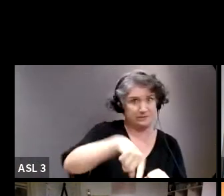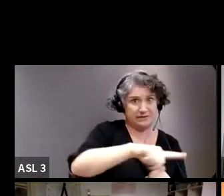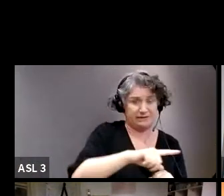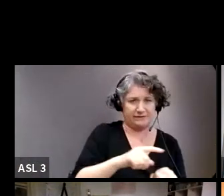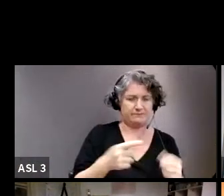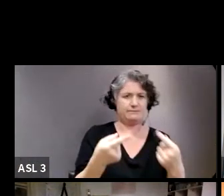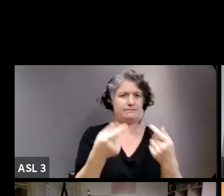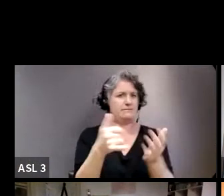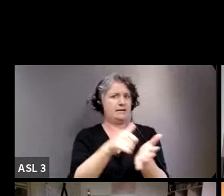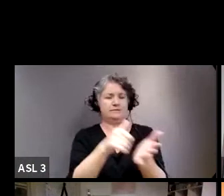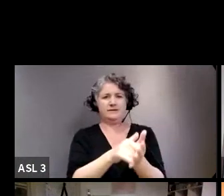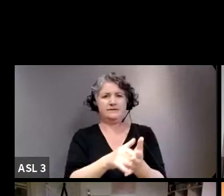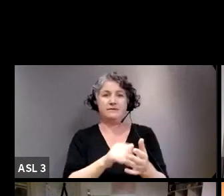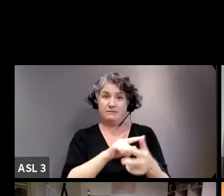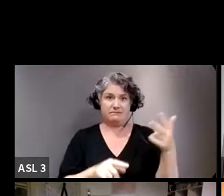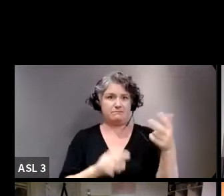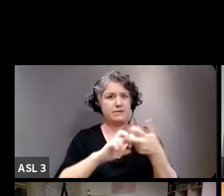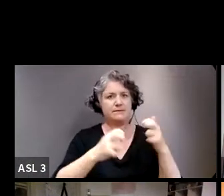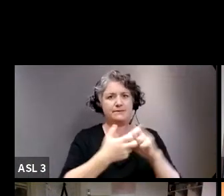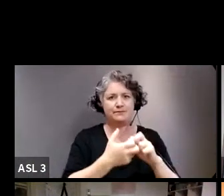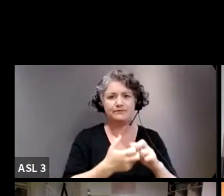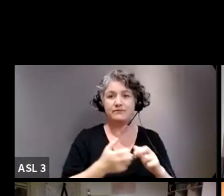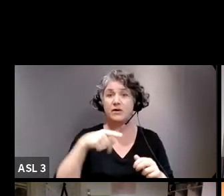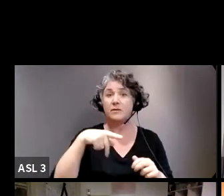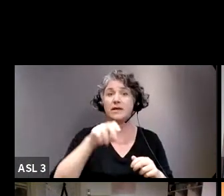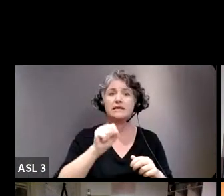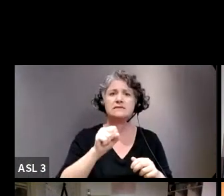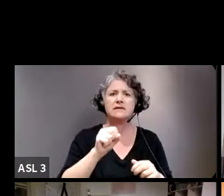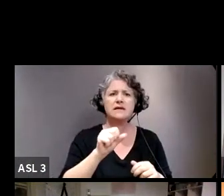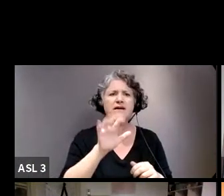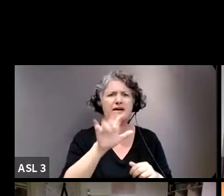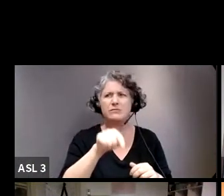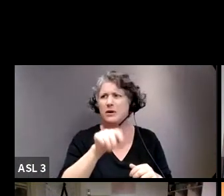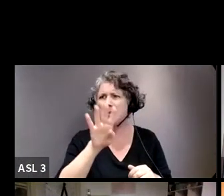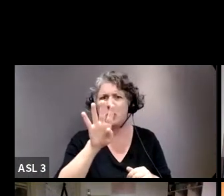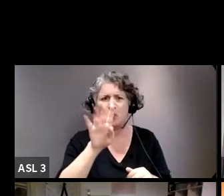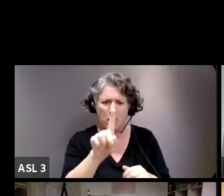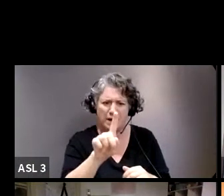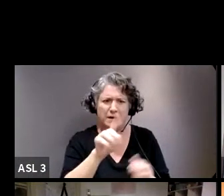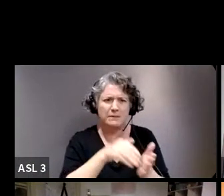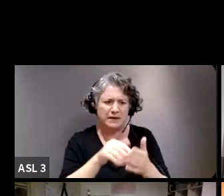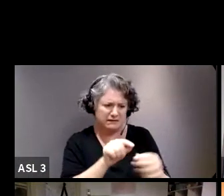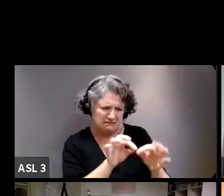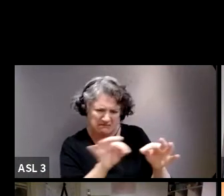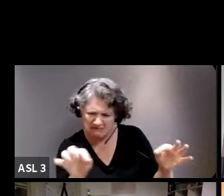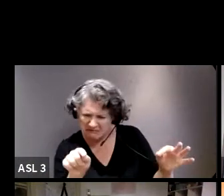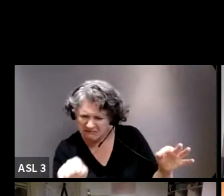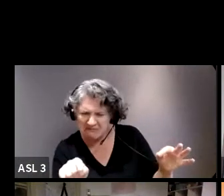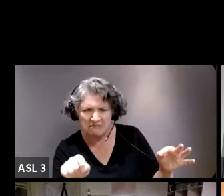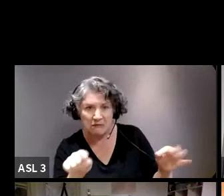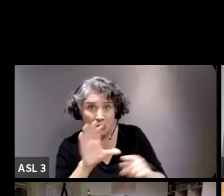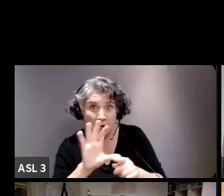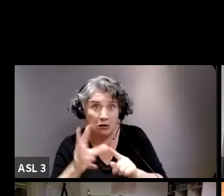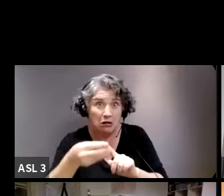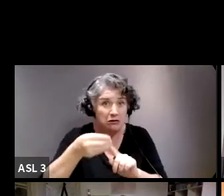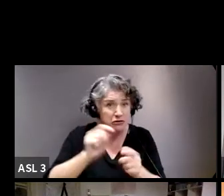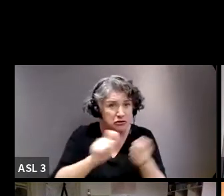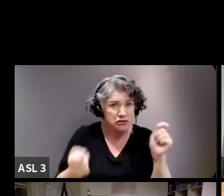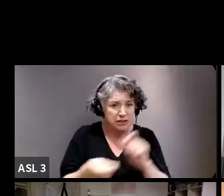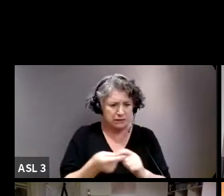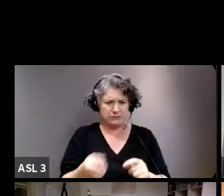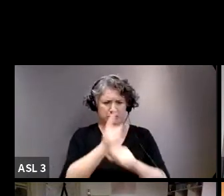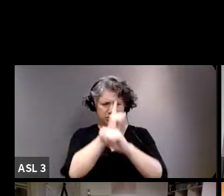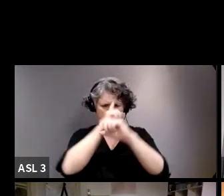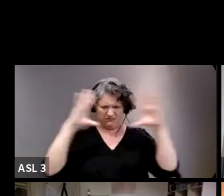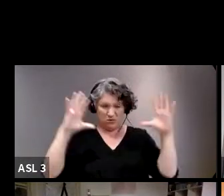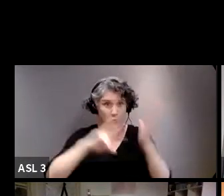budget means for an obs culture change but it won't work we see how quickly the misogyny and resistance comes out against the